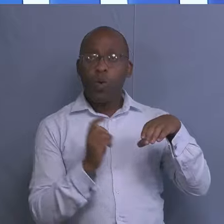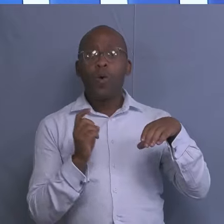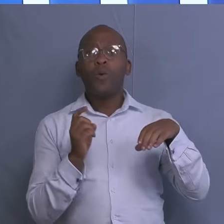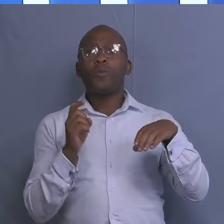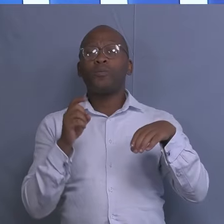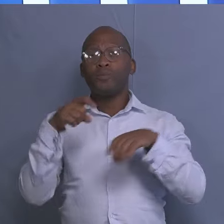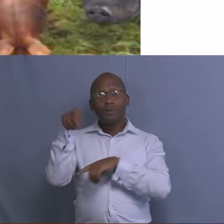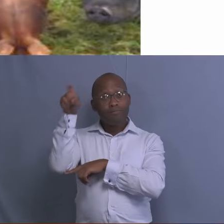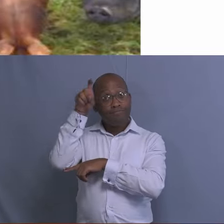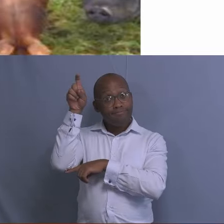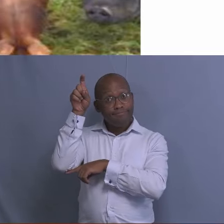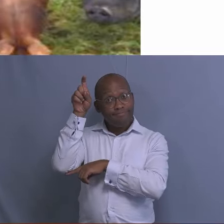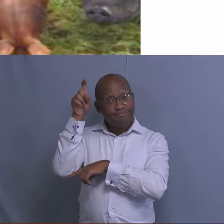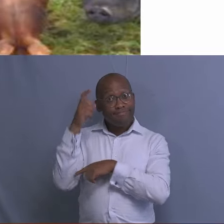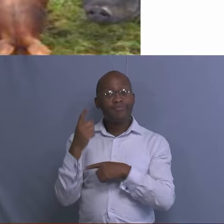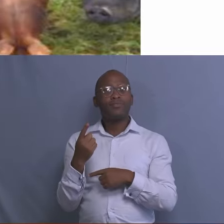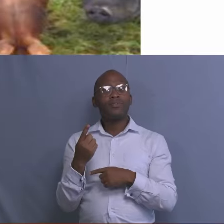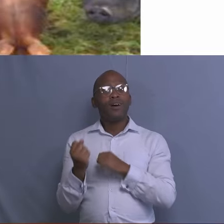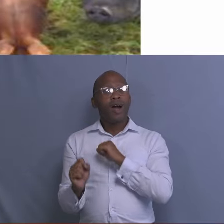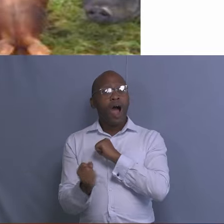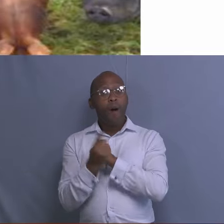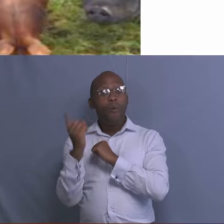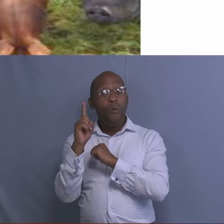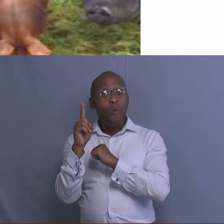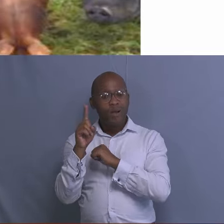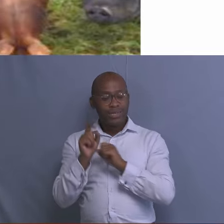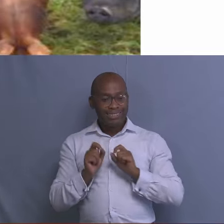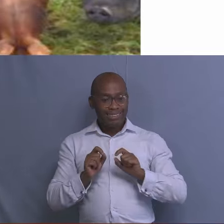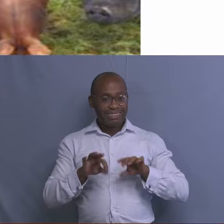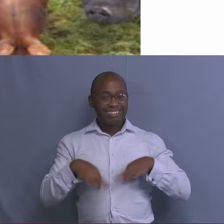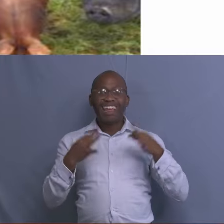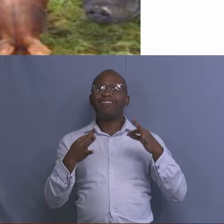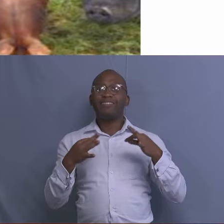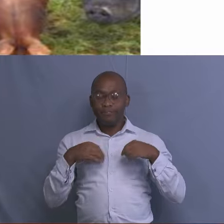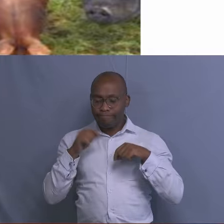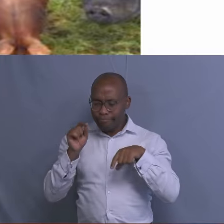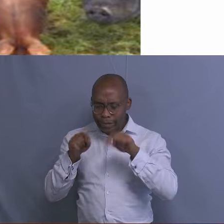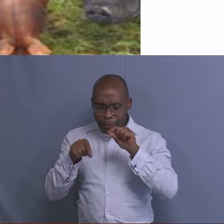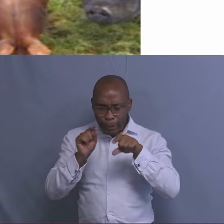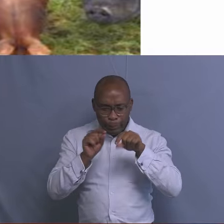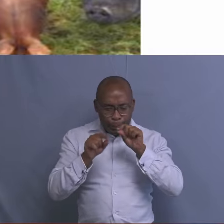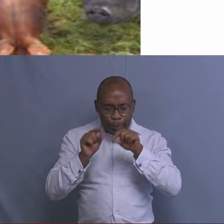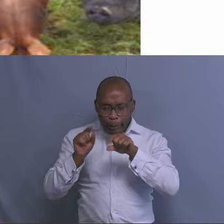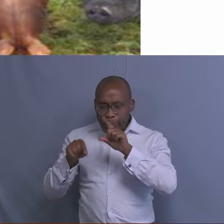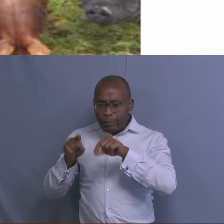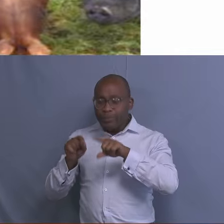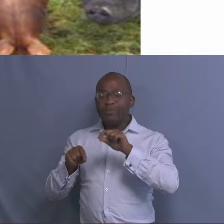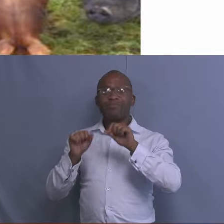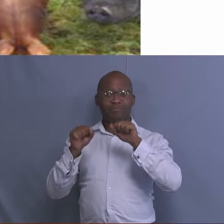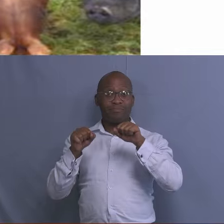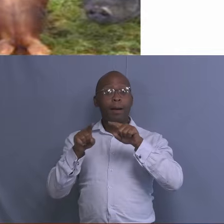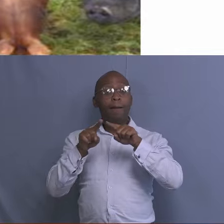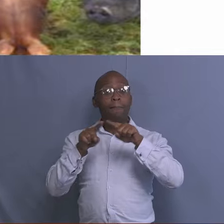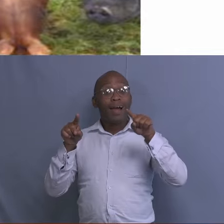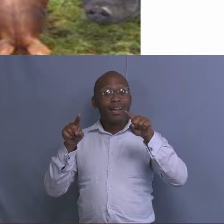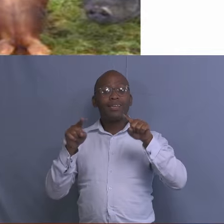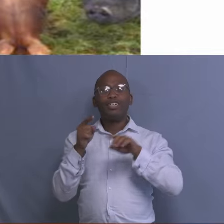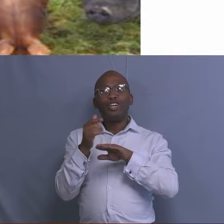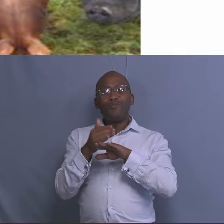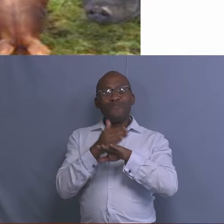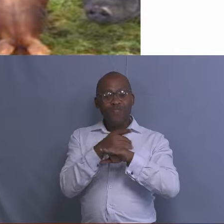moving around in a big fenced area looking for feed. But before you allow them to move around, you